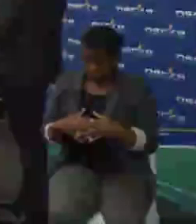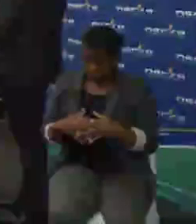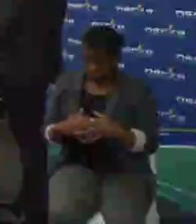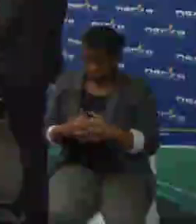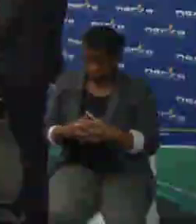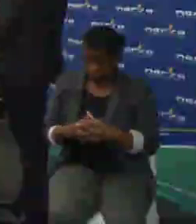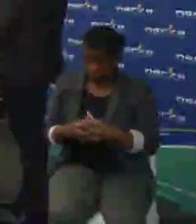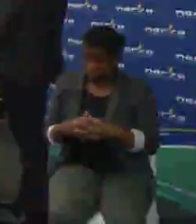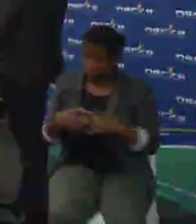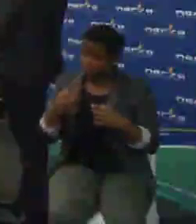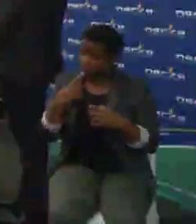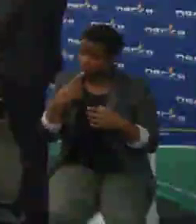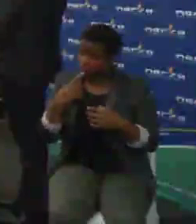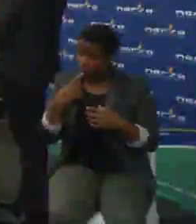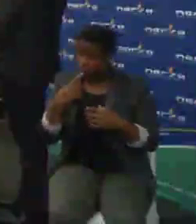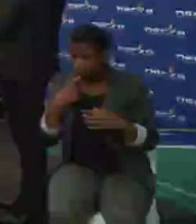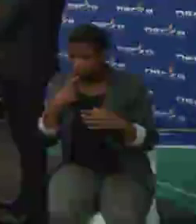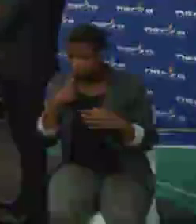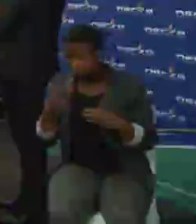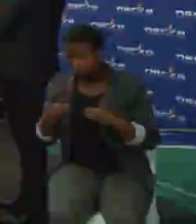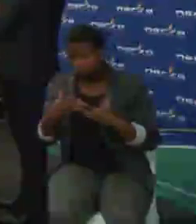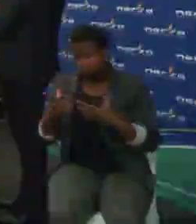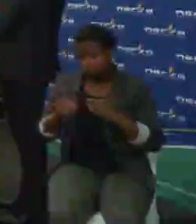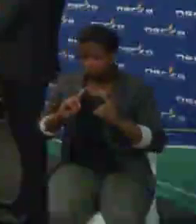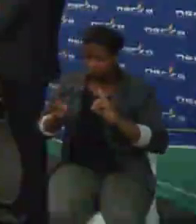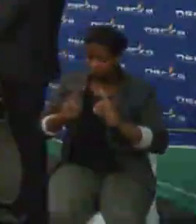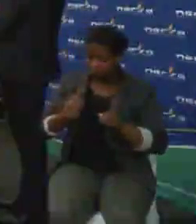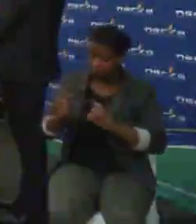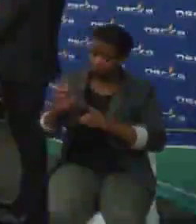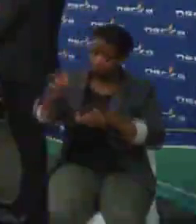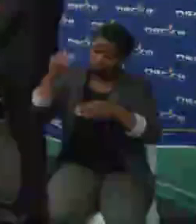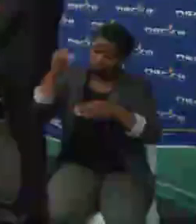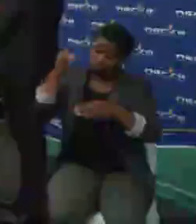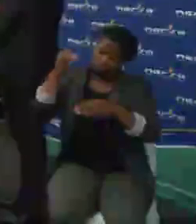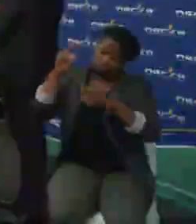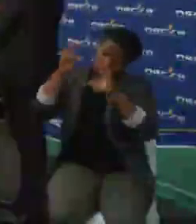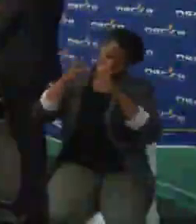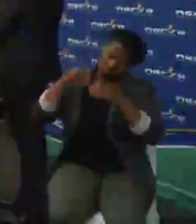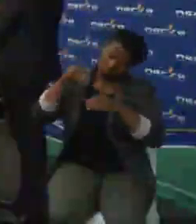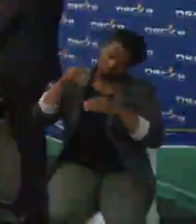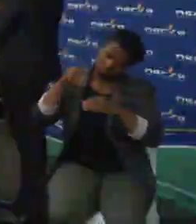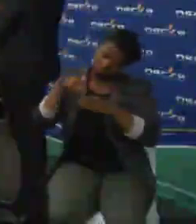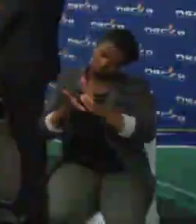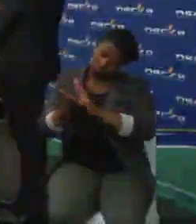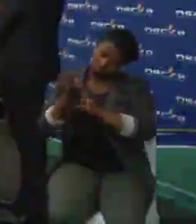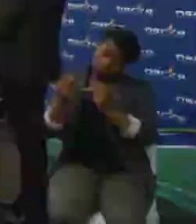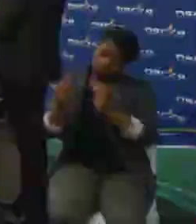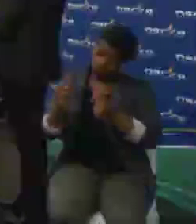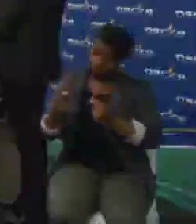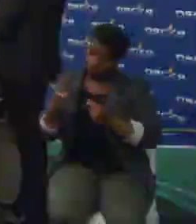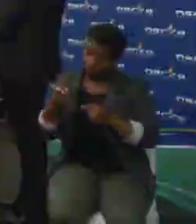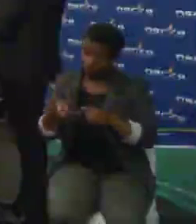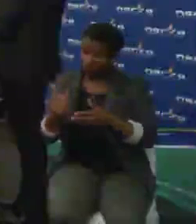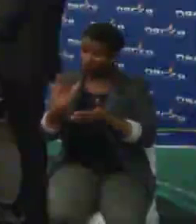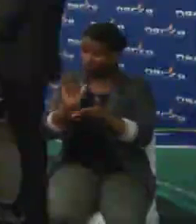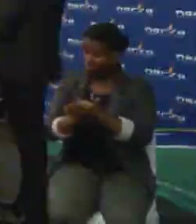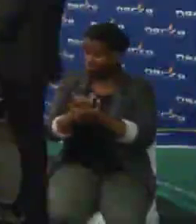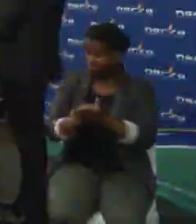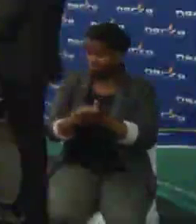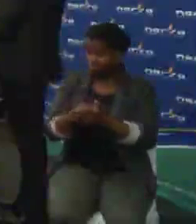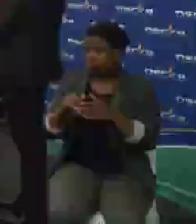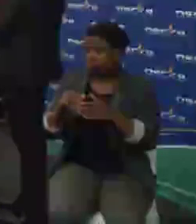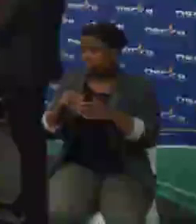you stated that the negative impact of Eskom price increases is largely